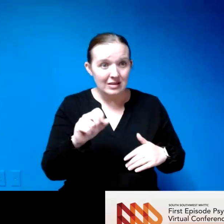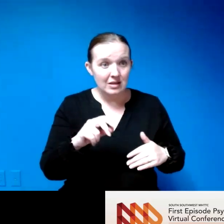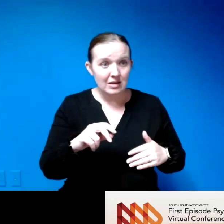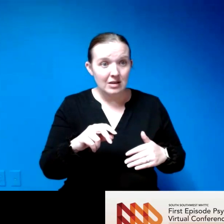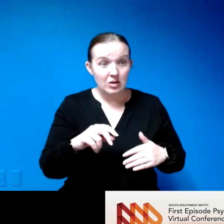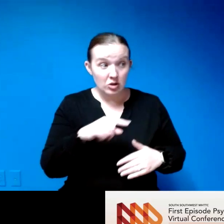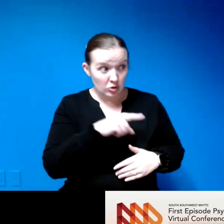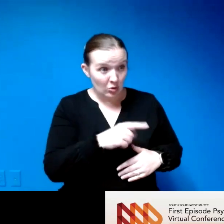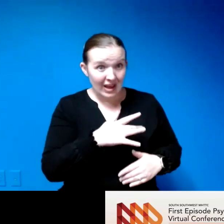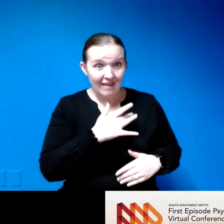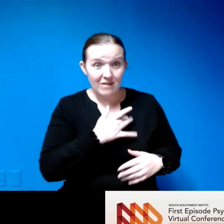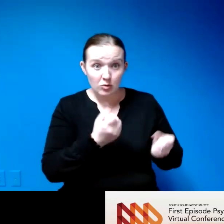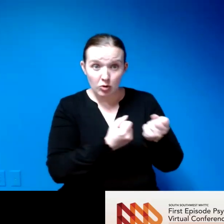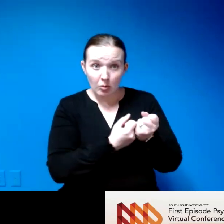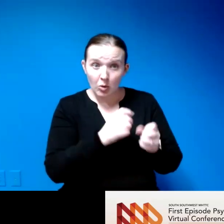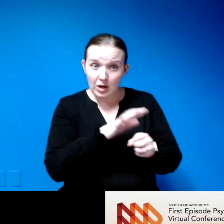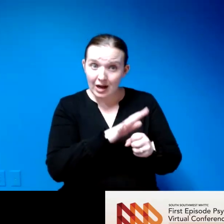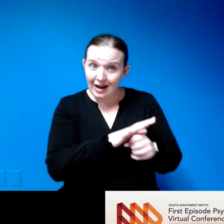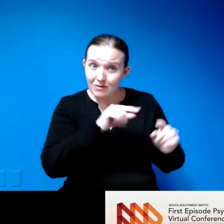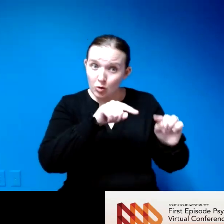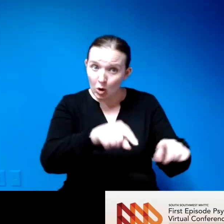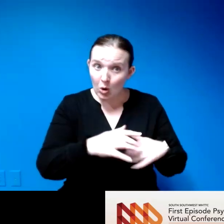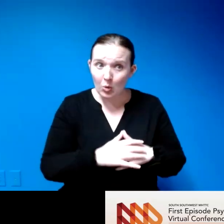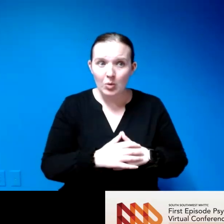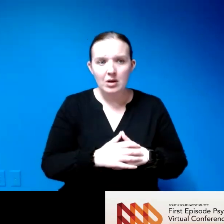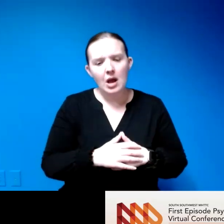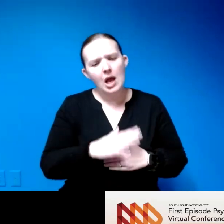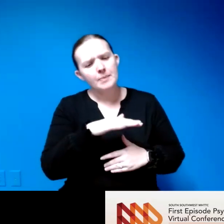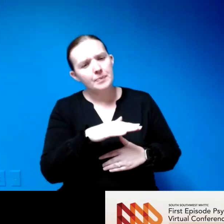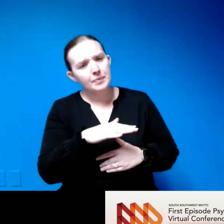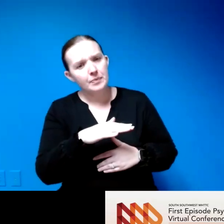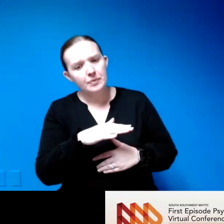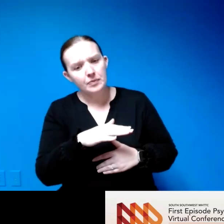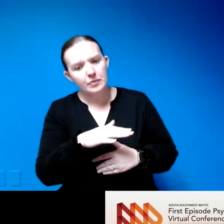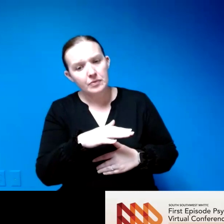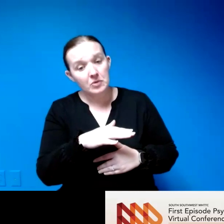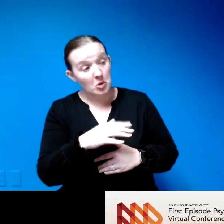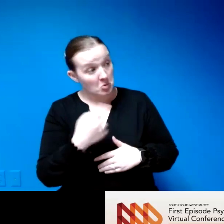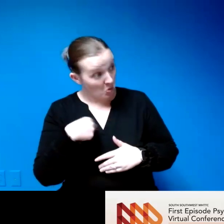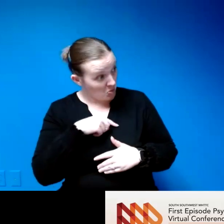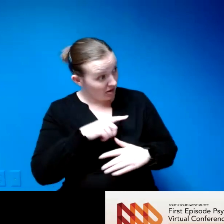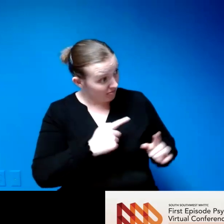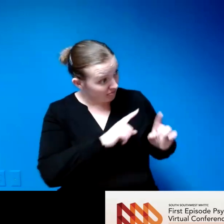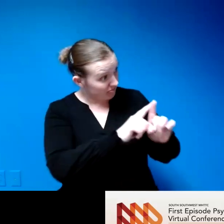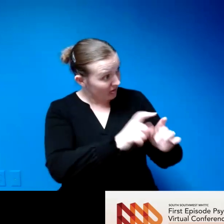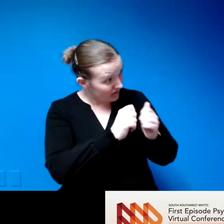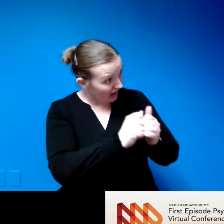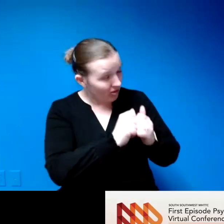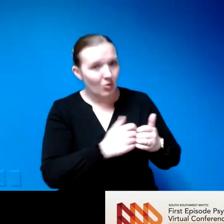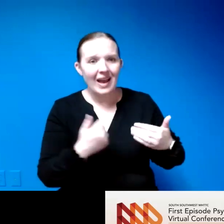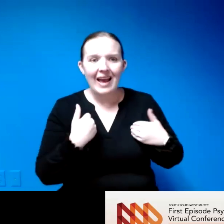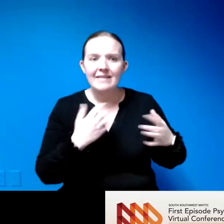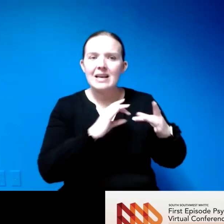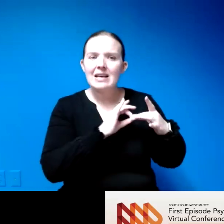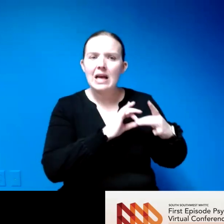to go to 𝐂𝐥𝐢𝐬𝐧𝐢𝐜 Wellness. But saying to somebody, hey, why do you want to ask us to 𝐂𝐥𝐢𝐬𝐧𝐢𝐜 Wellness with you? Or having a connection with